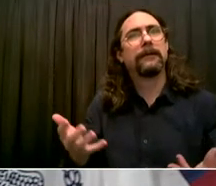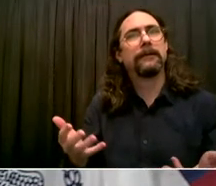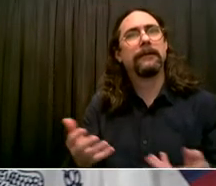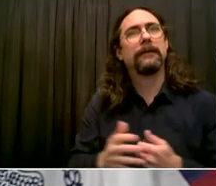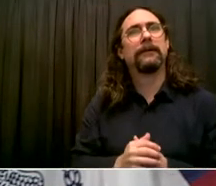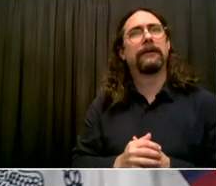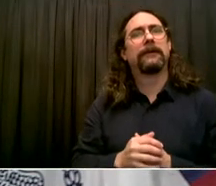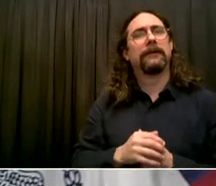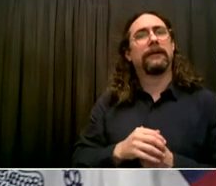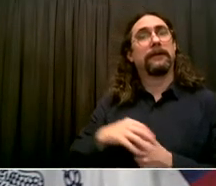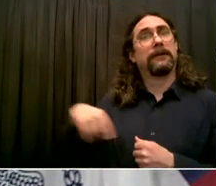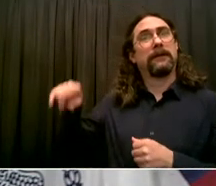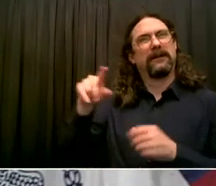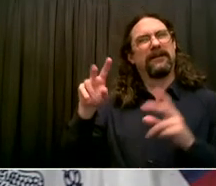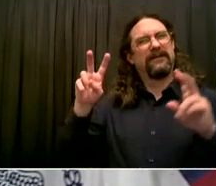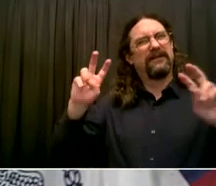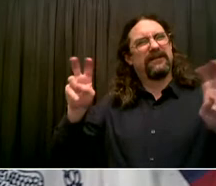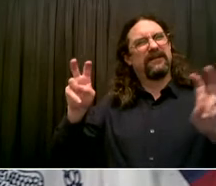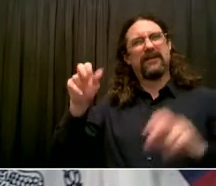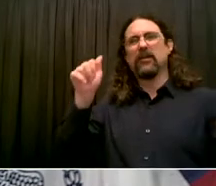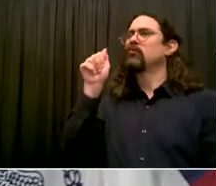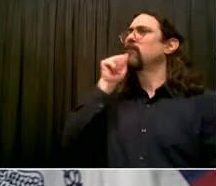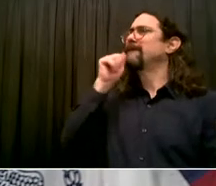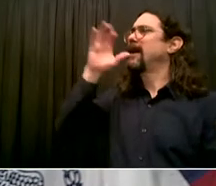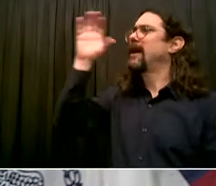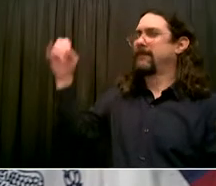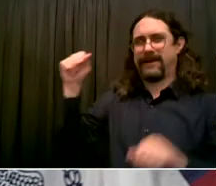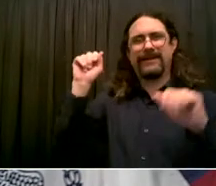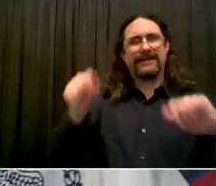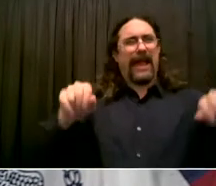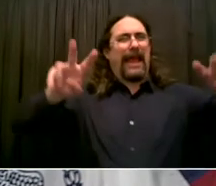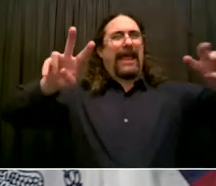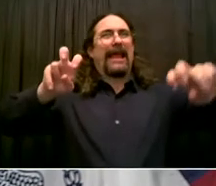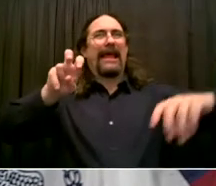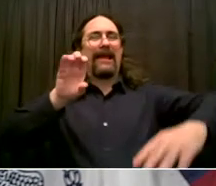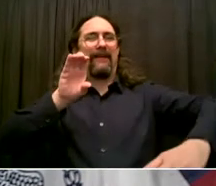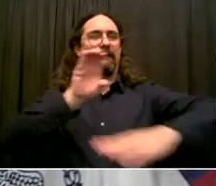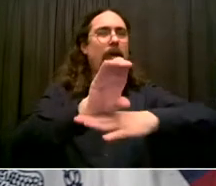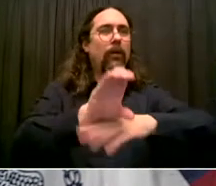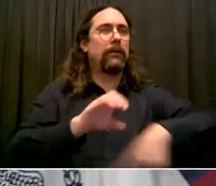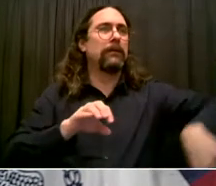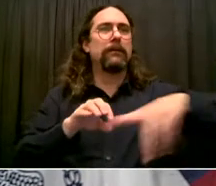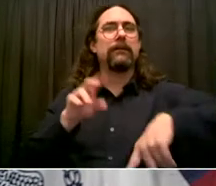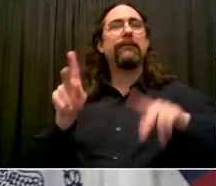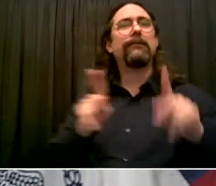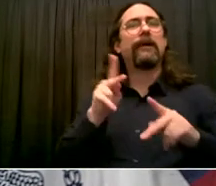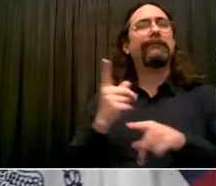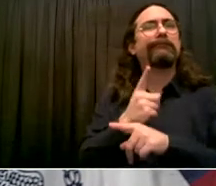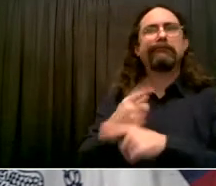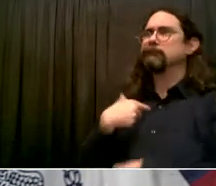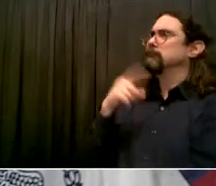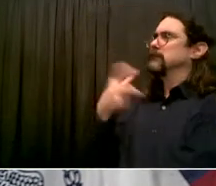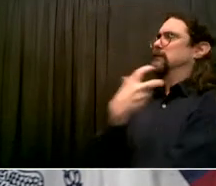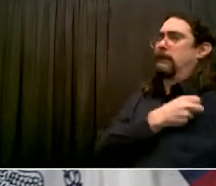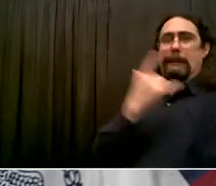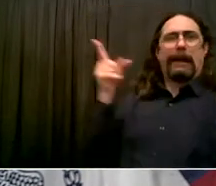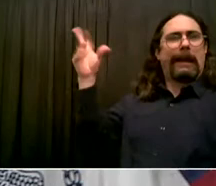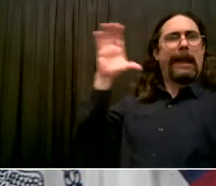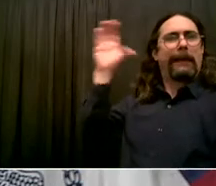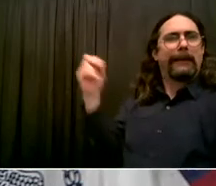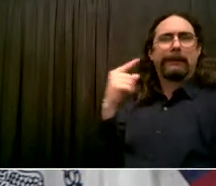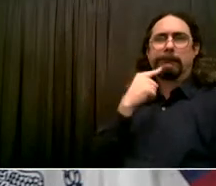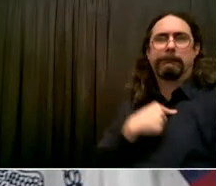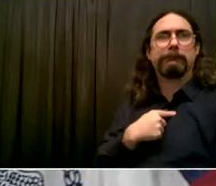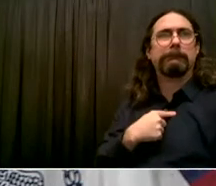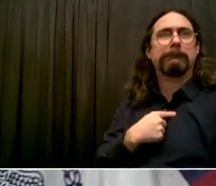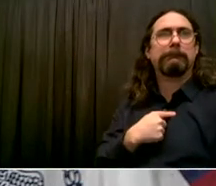arenas? Or should government actually be making these regulations? I'll start, and I want to